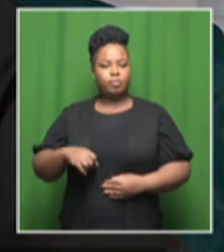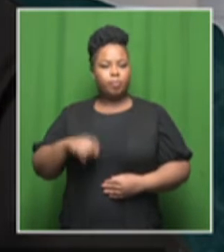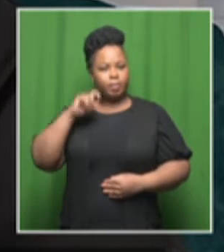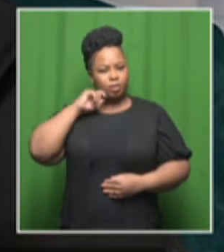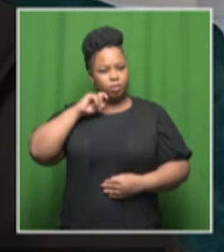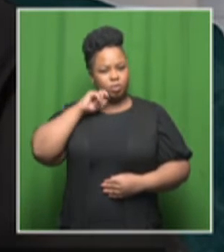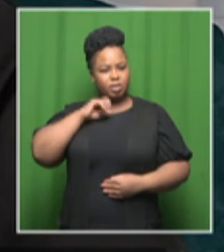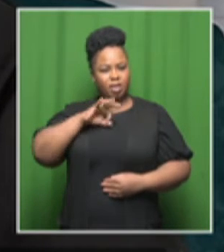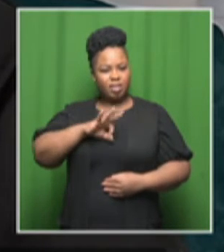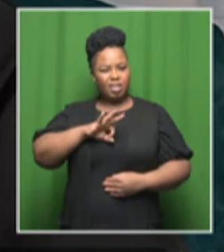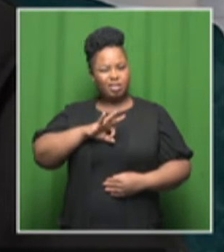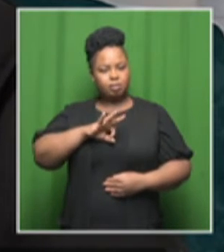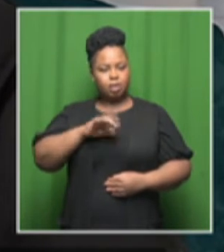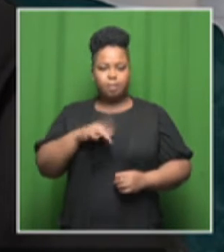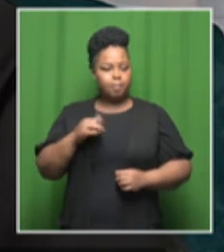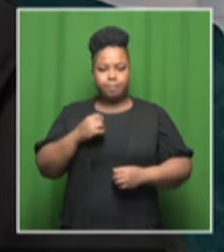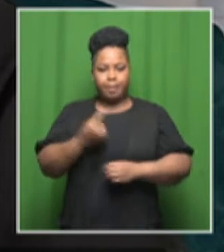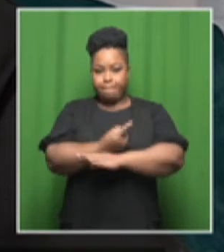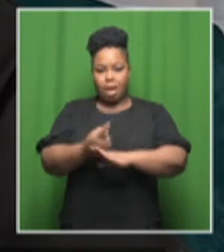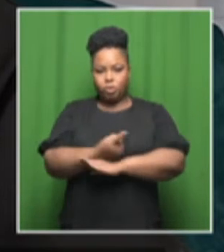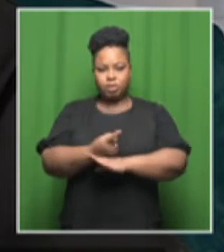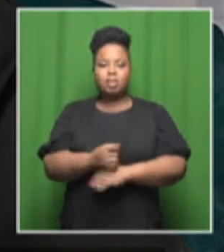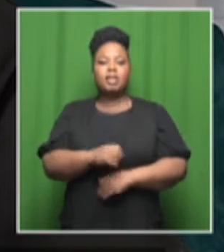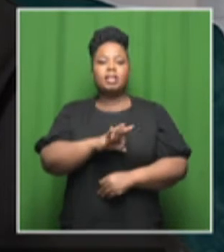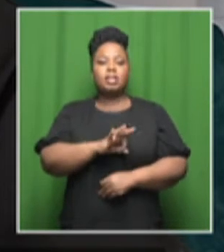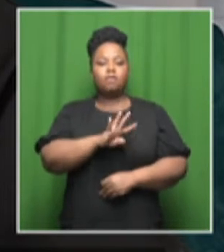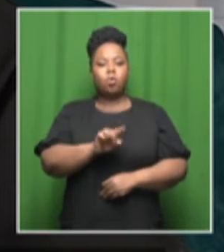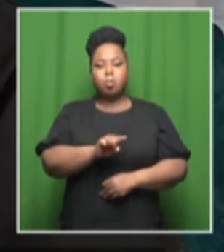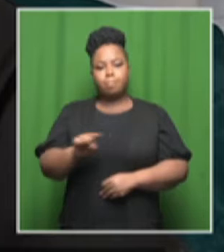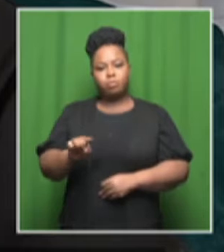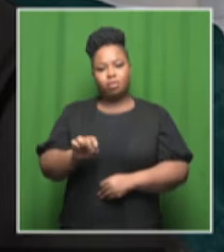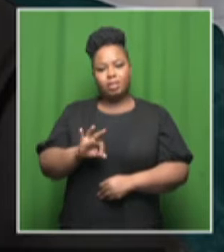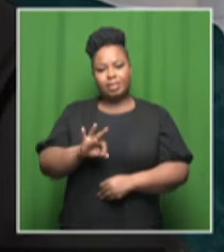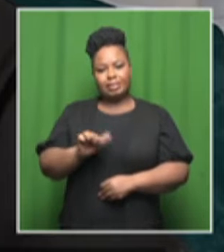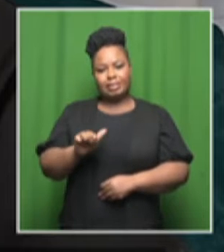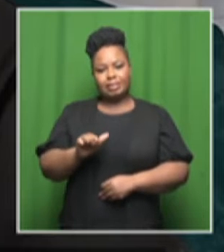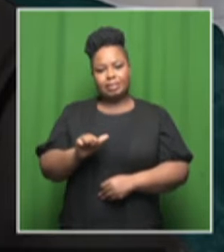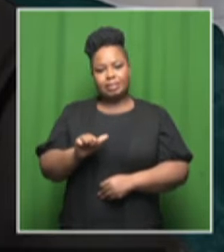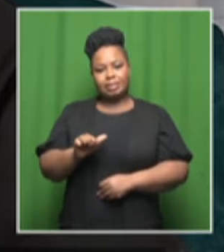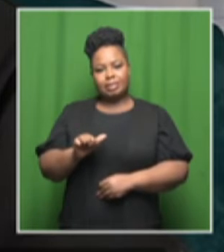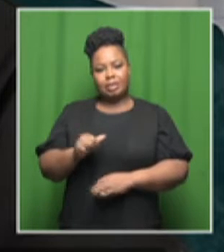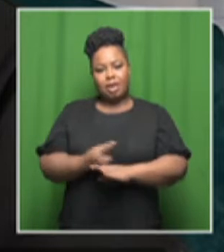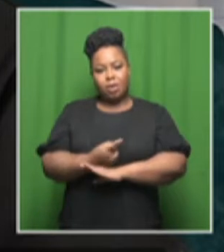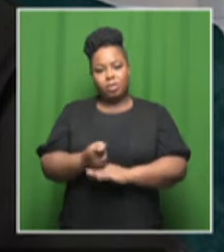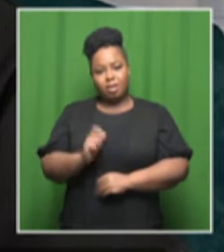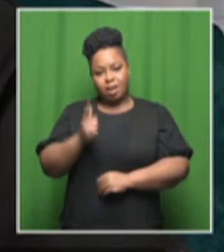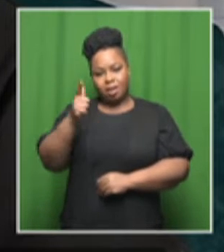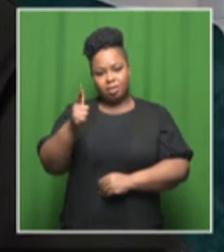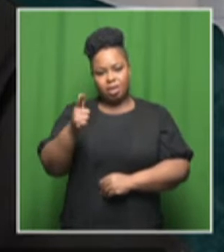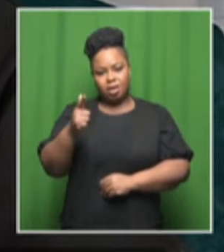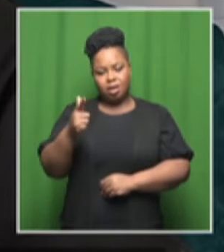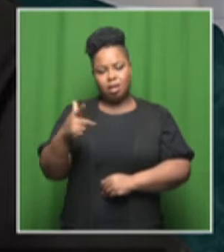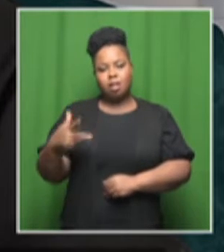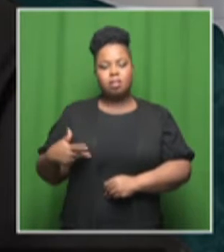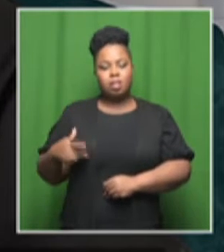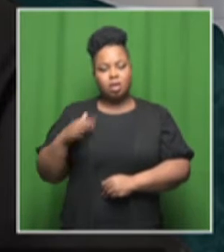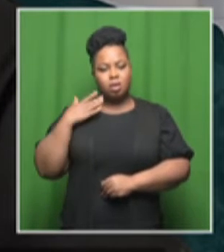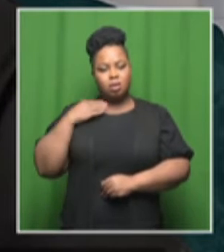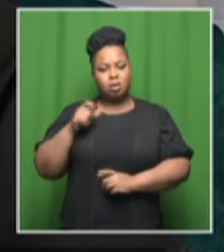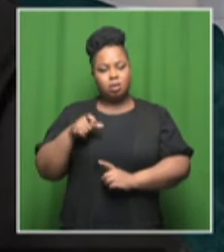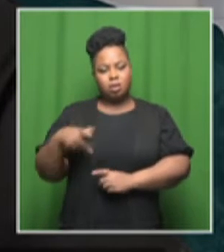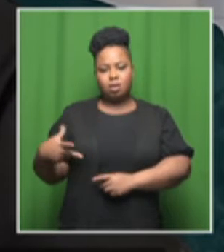34 to 36 hours later, we extract the eggs under sedation